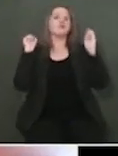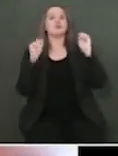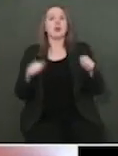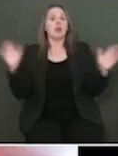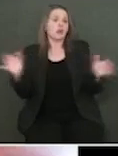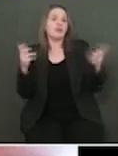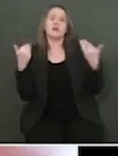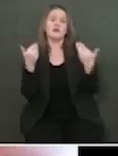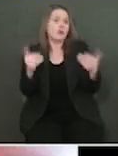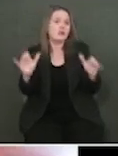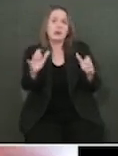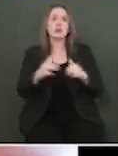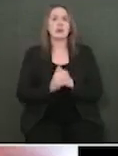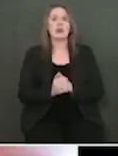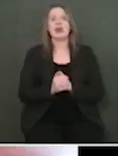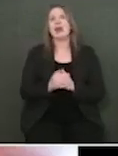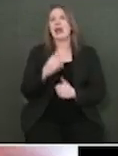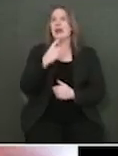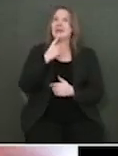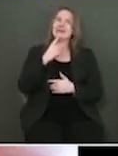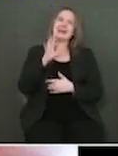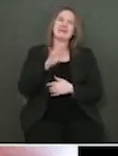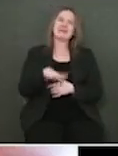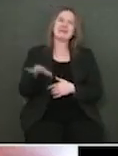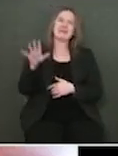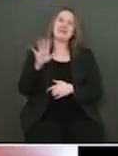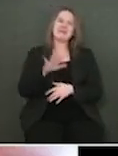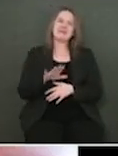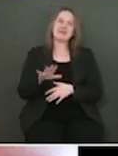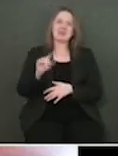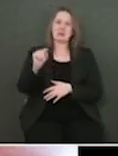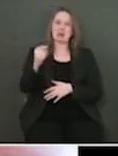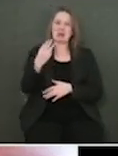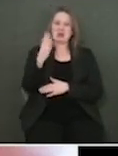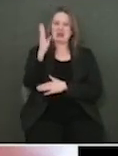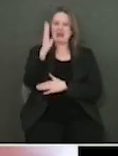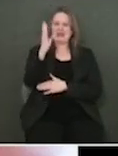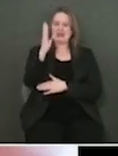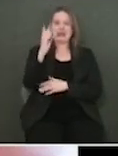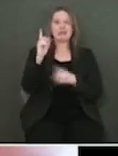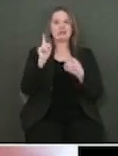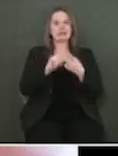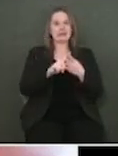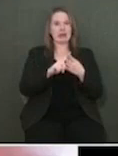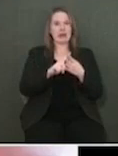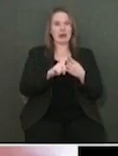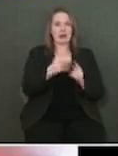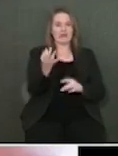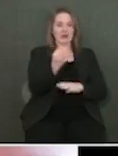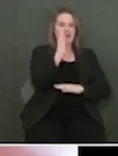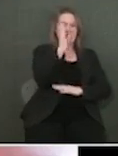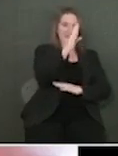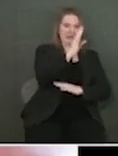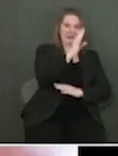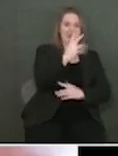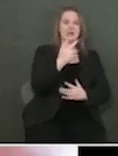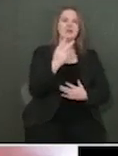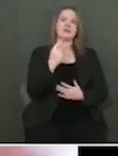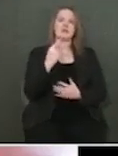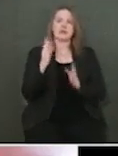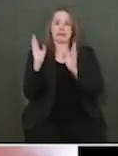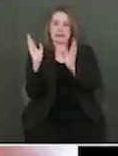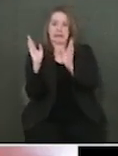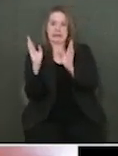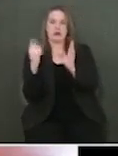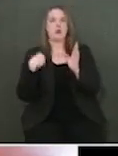do that. I'd say probably from, midday Thursday to midday Friday is probably the time